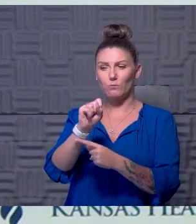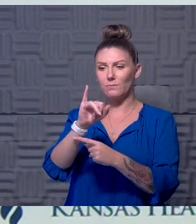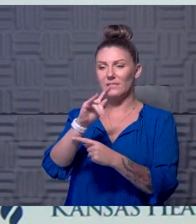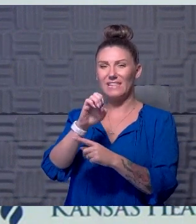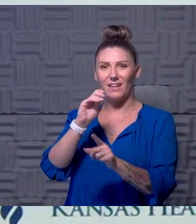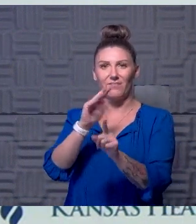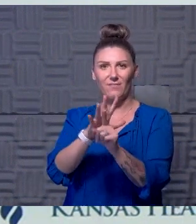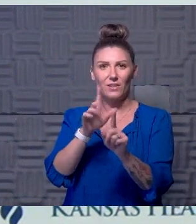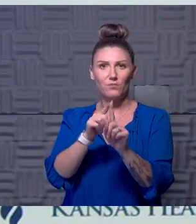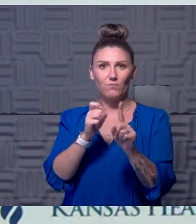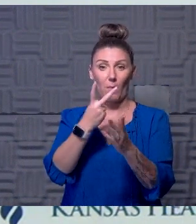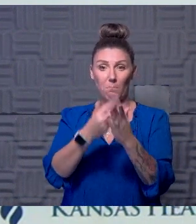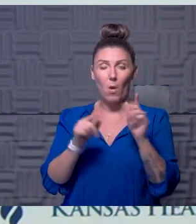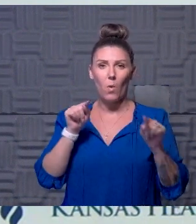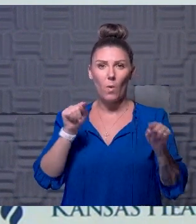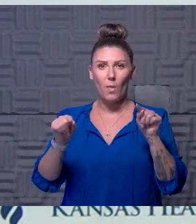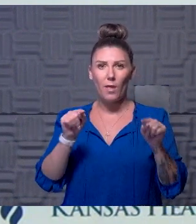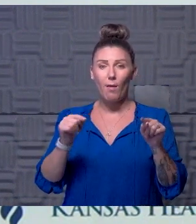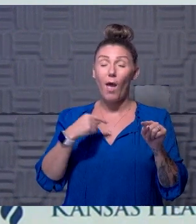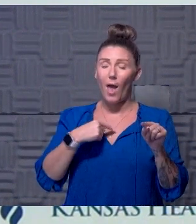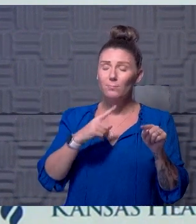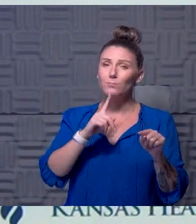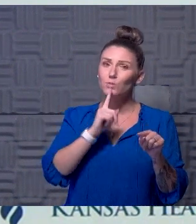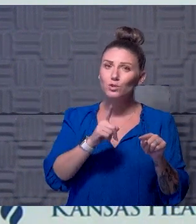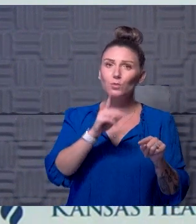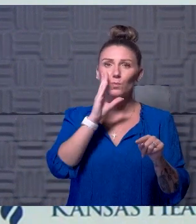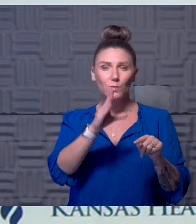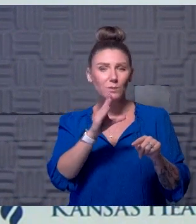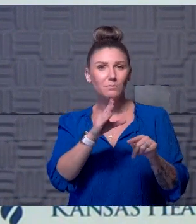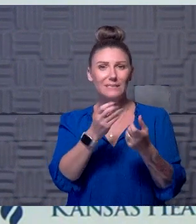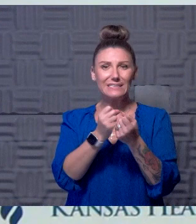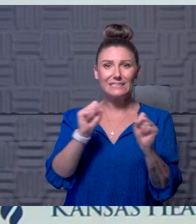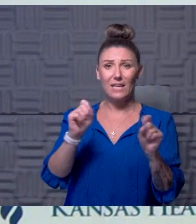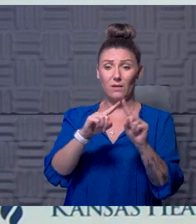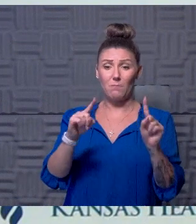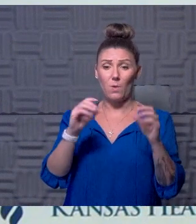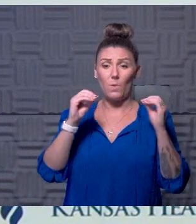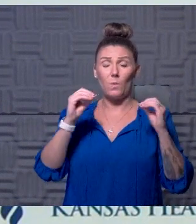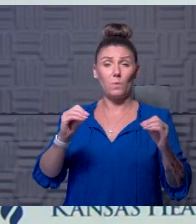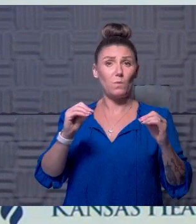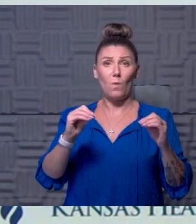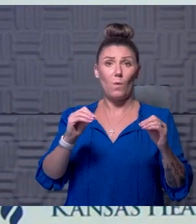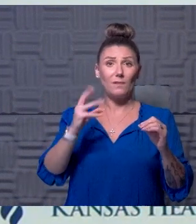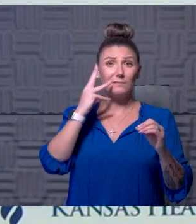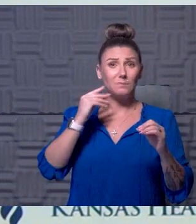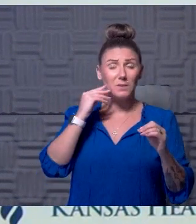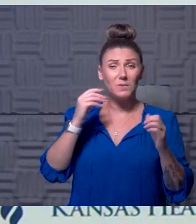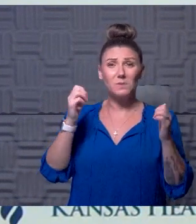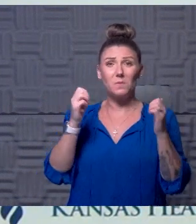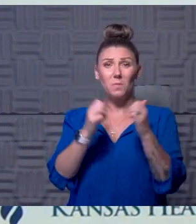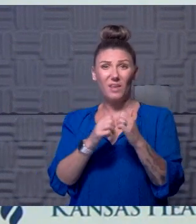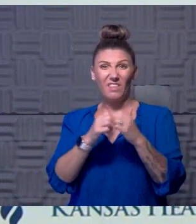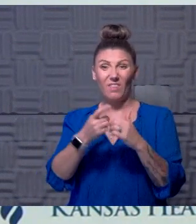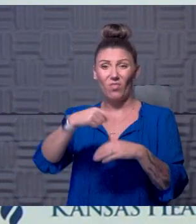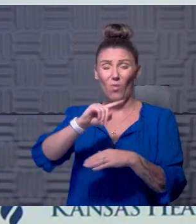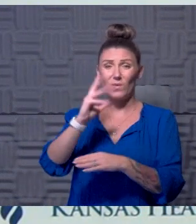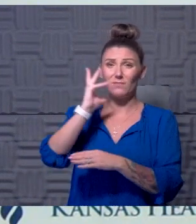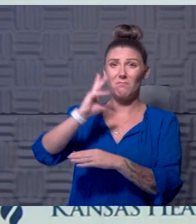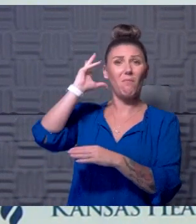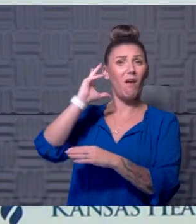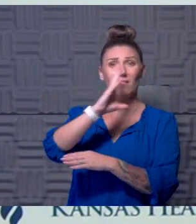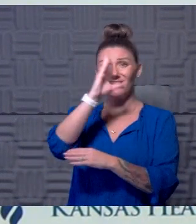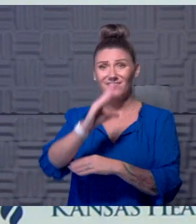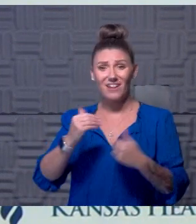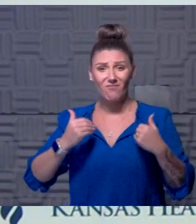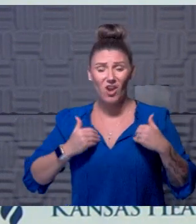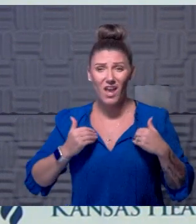be. I am pretty certain it's going to be safe, but because I don't have experience with any messenger RNA vaccine In the past, we've never had a vaccine